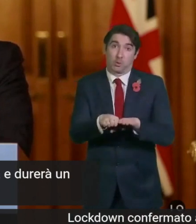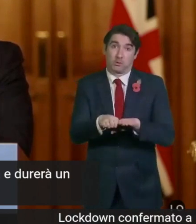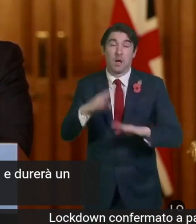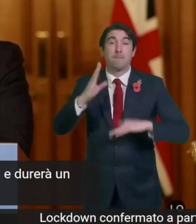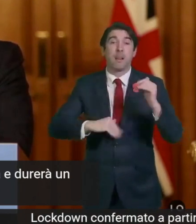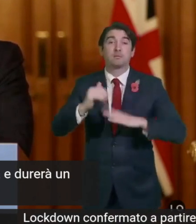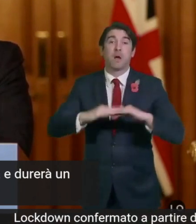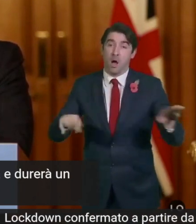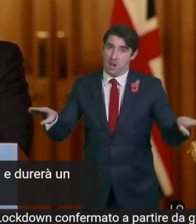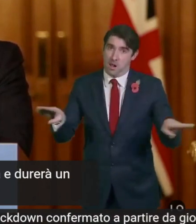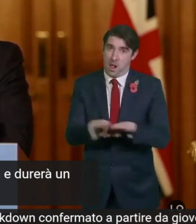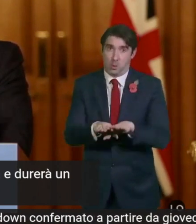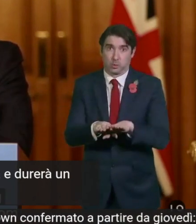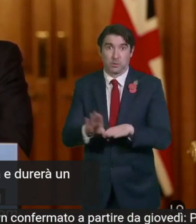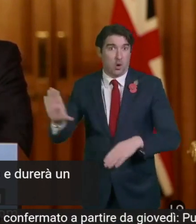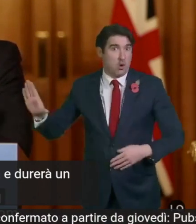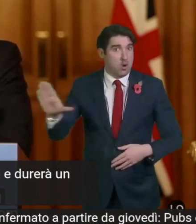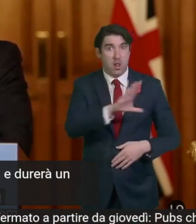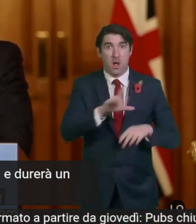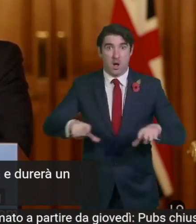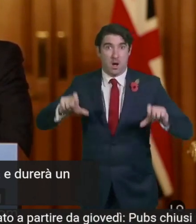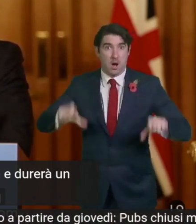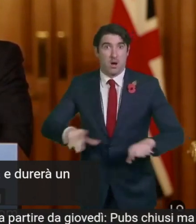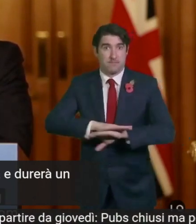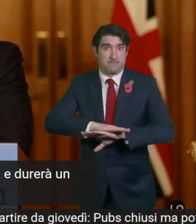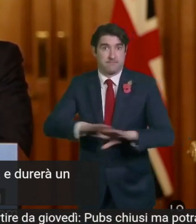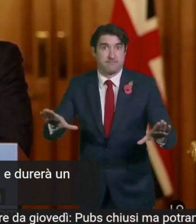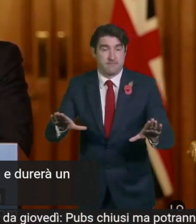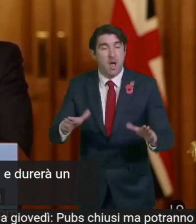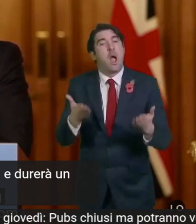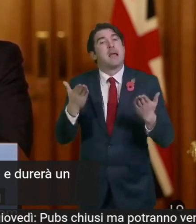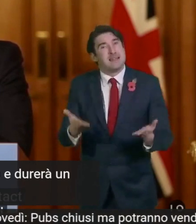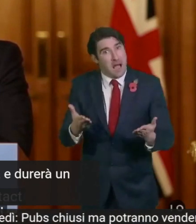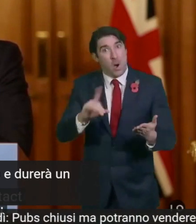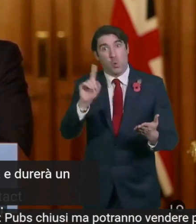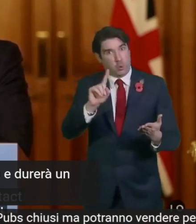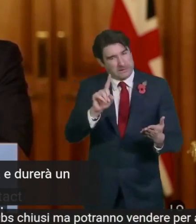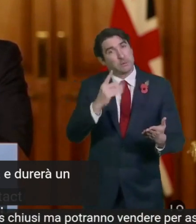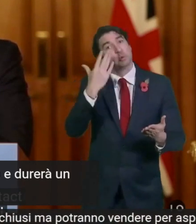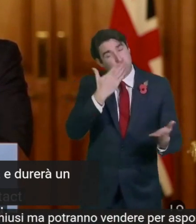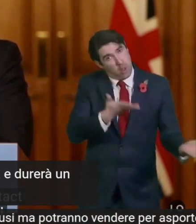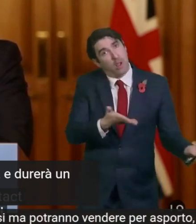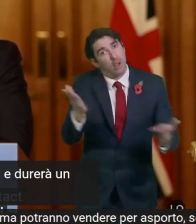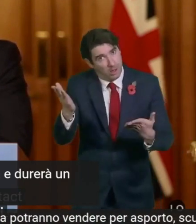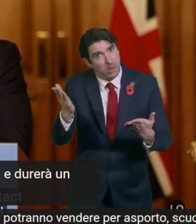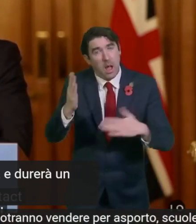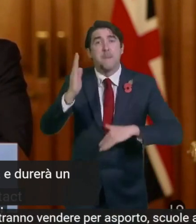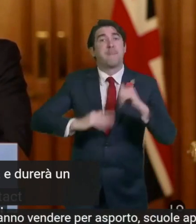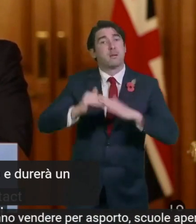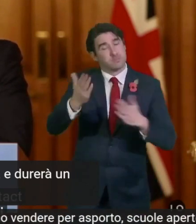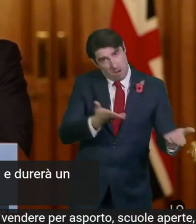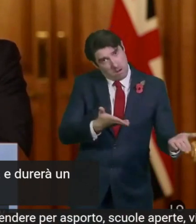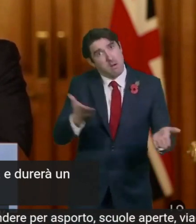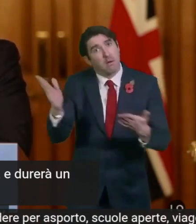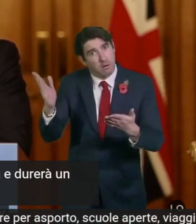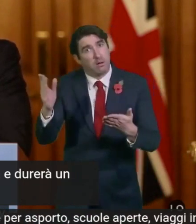course, should work from home. We want to minimise contact and get the R down, and that's the important thing.